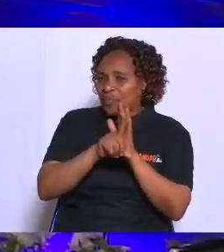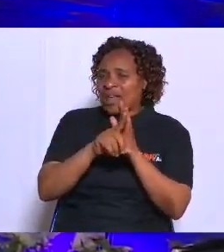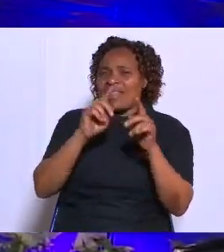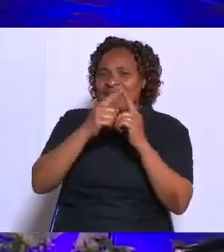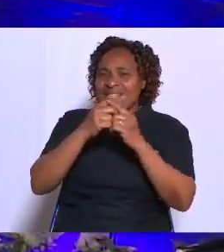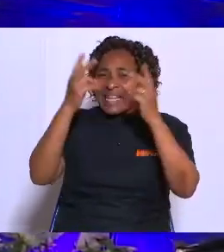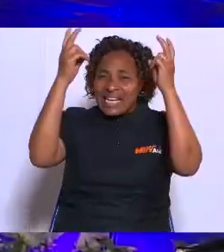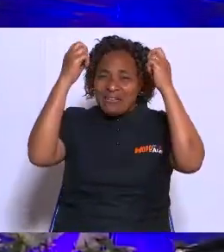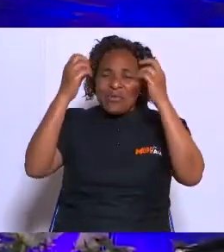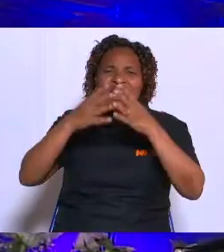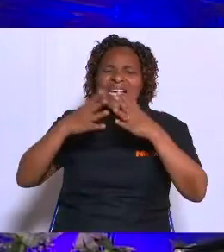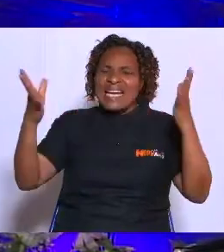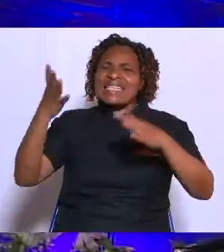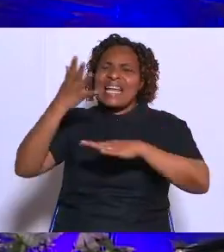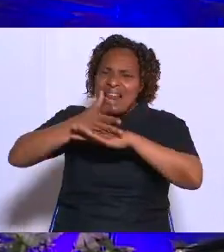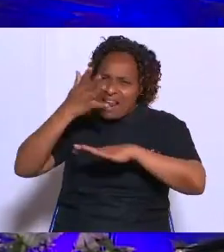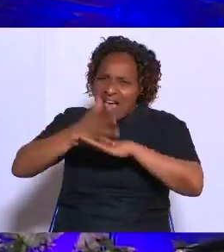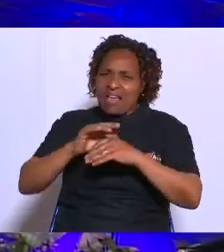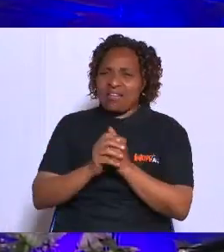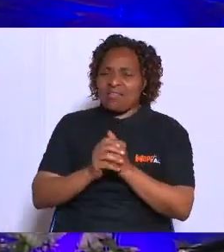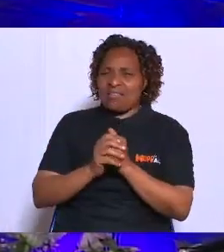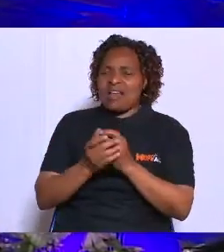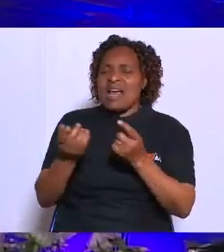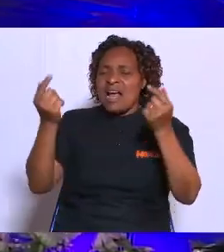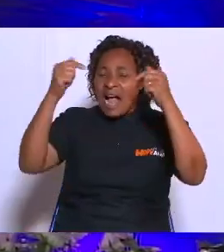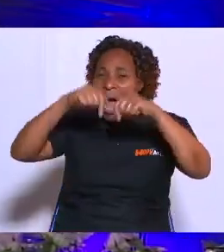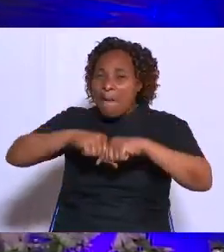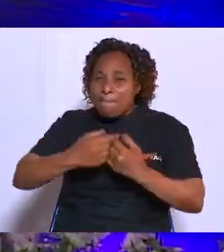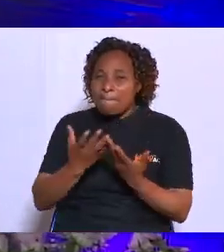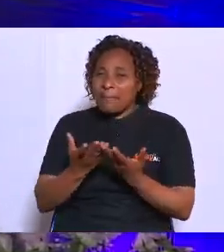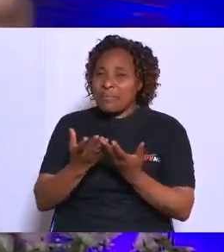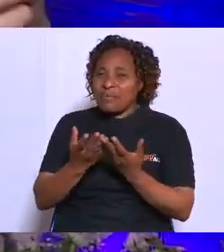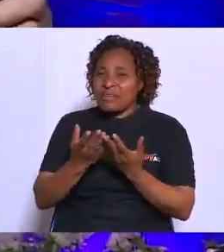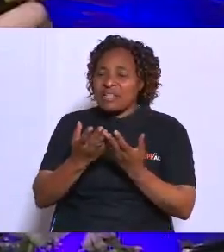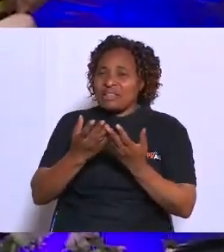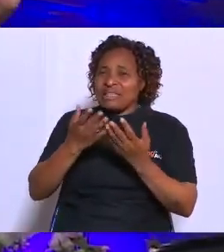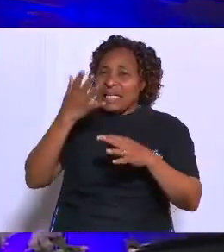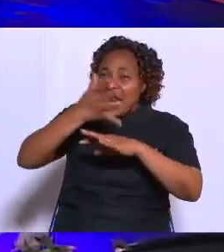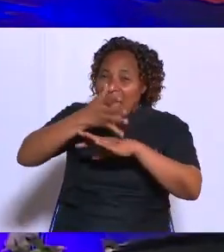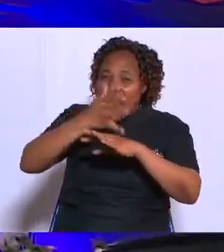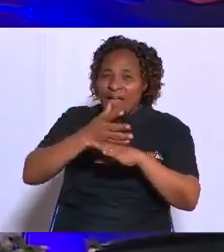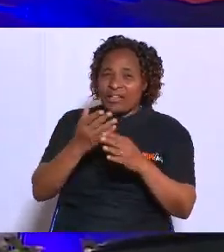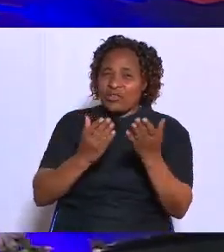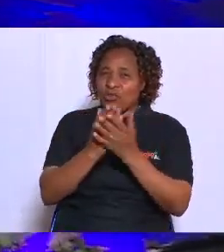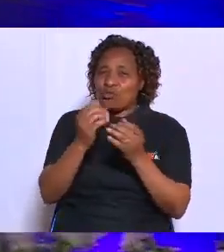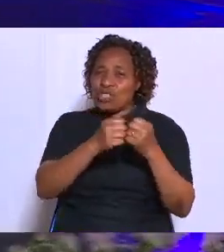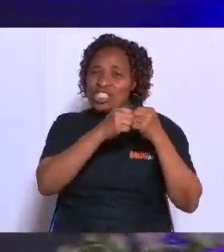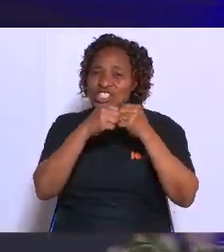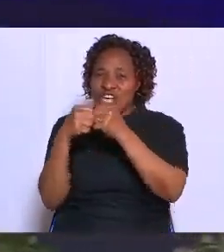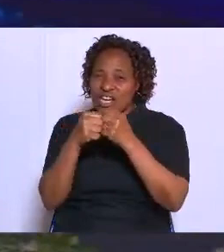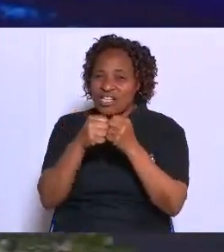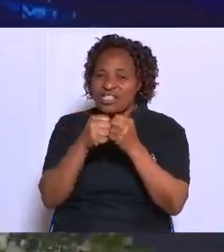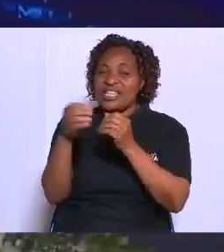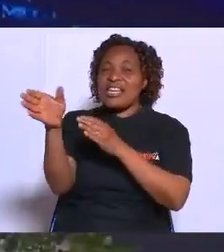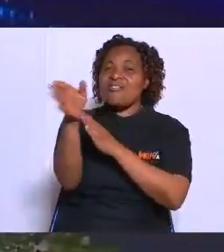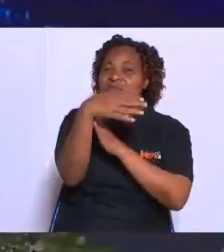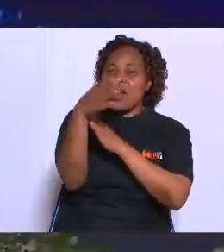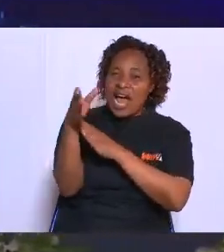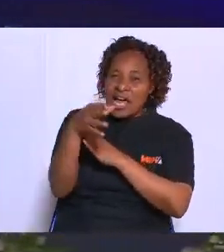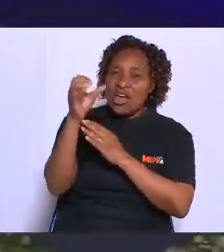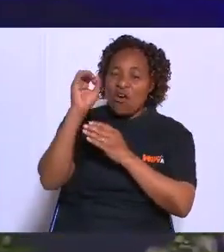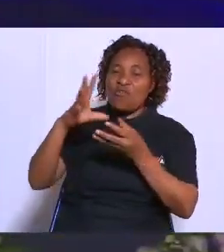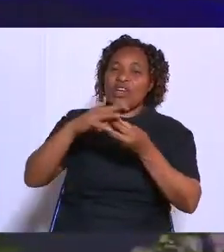Satan The Great Deceiver would attack the Creator by challenging the symbol of creation